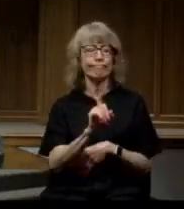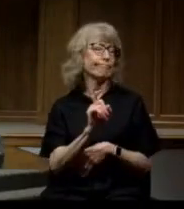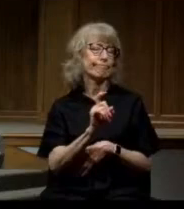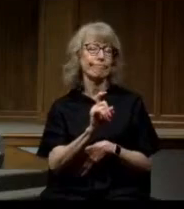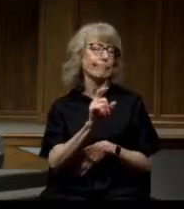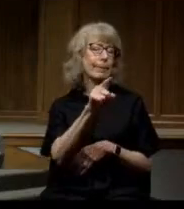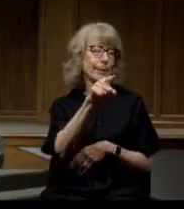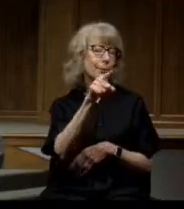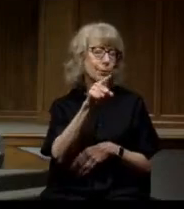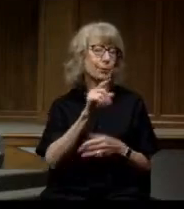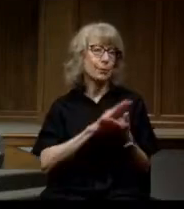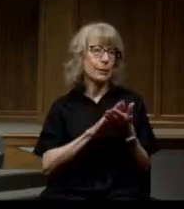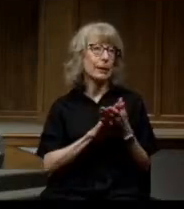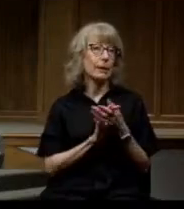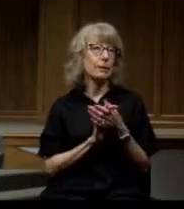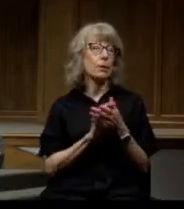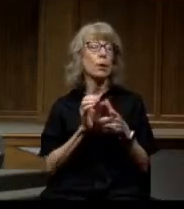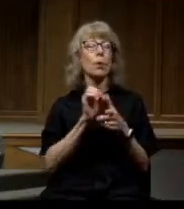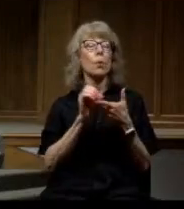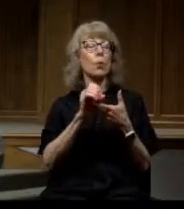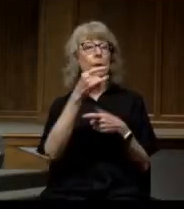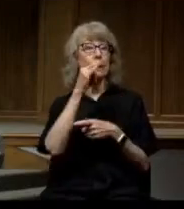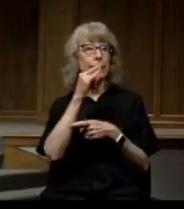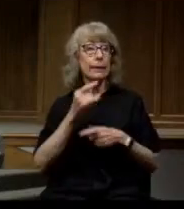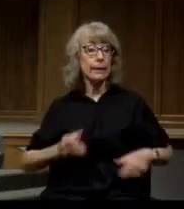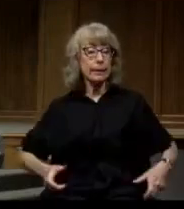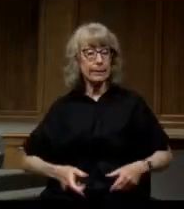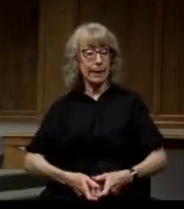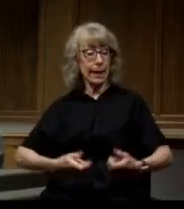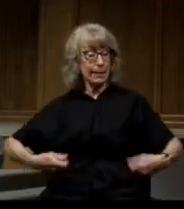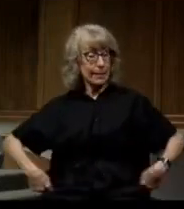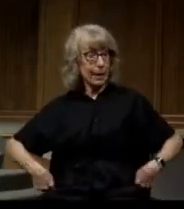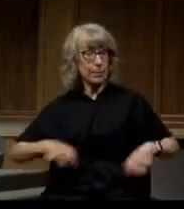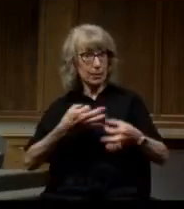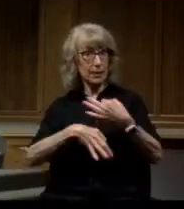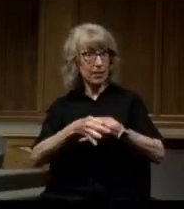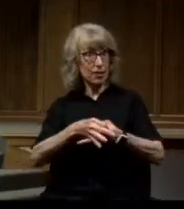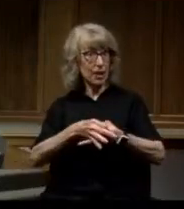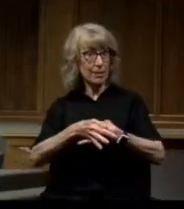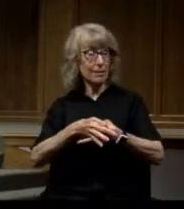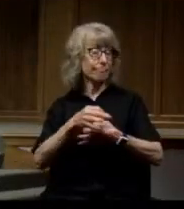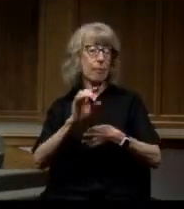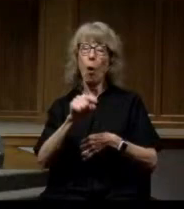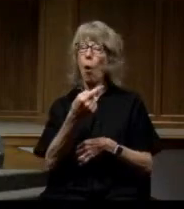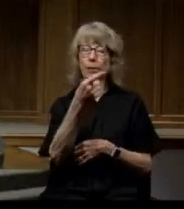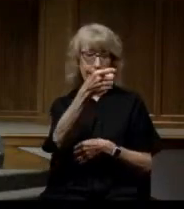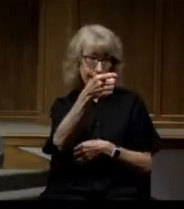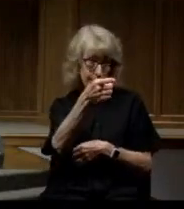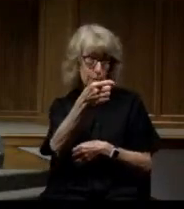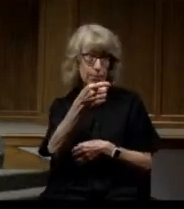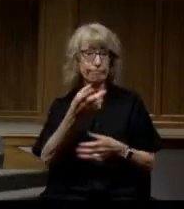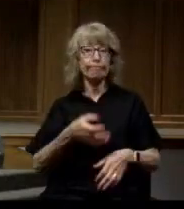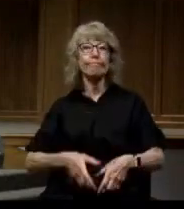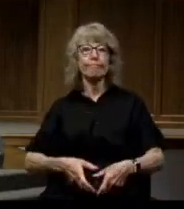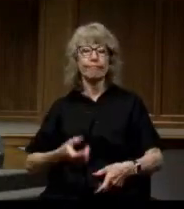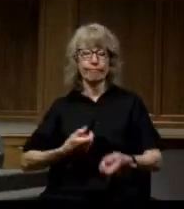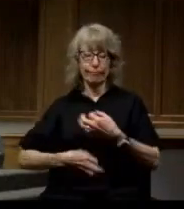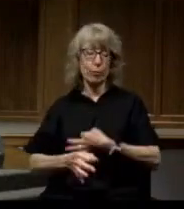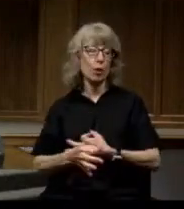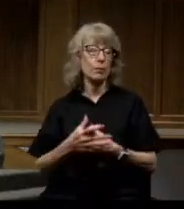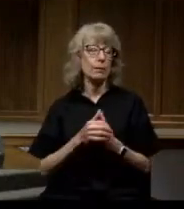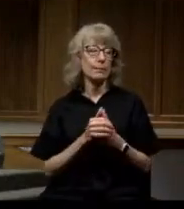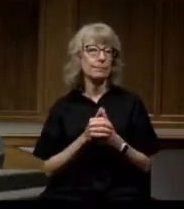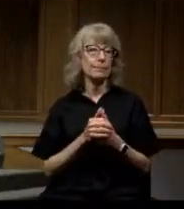changed unless you change them. Can I get an amen from anybody? Anybody? So for young people excited about